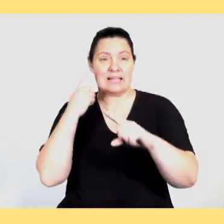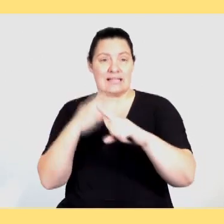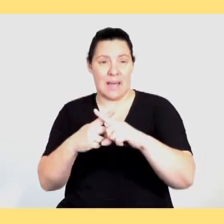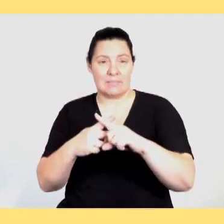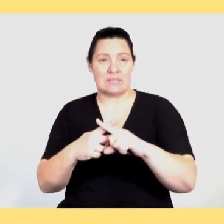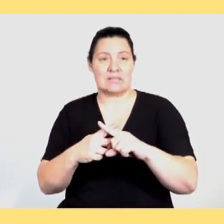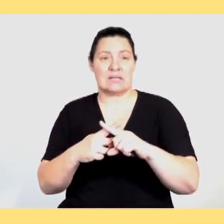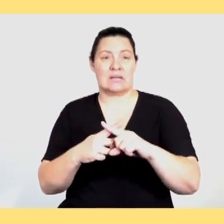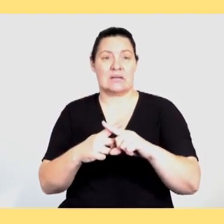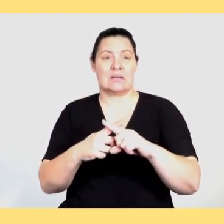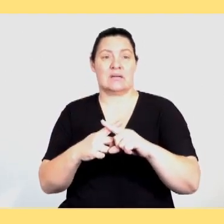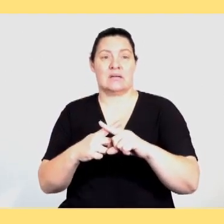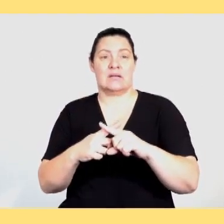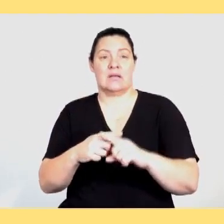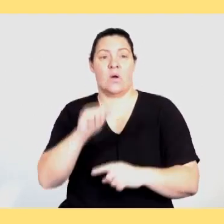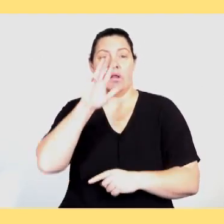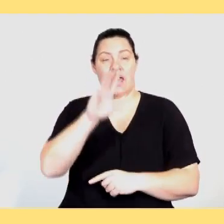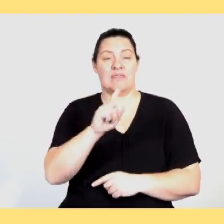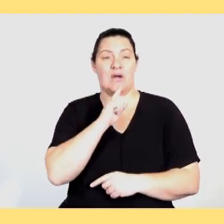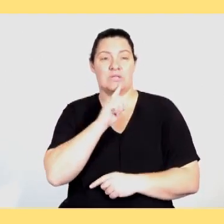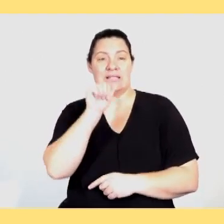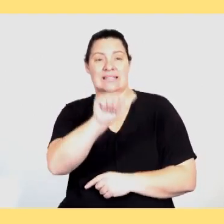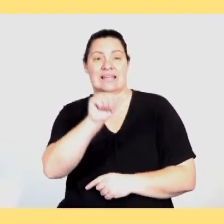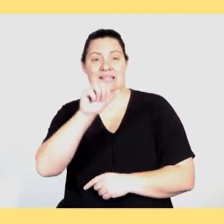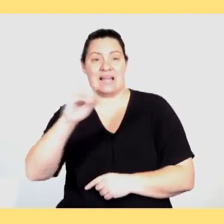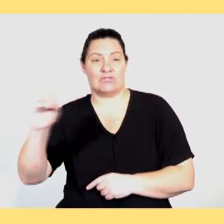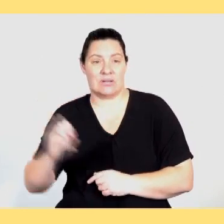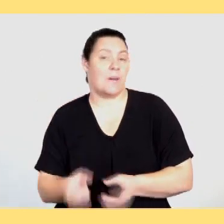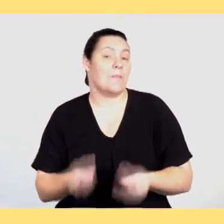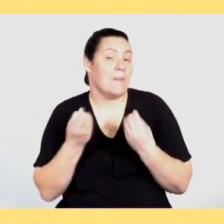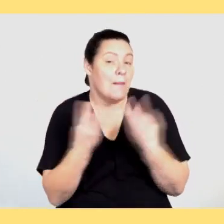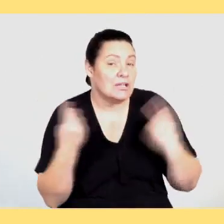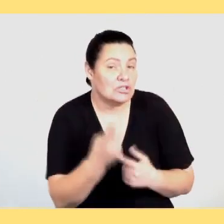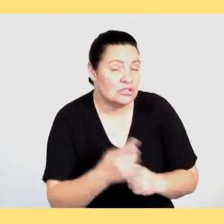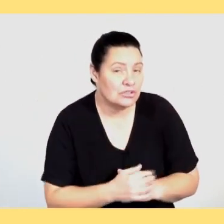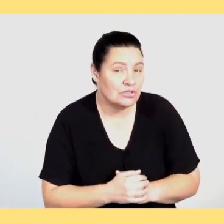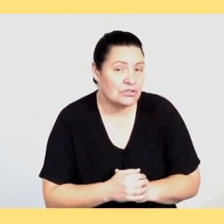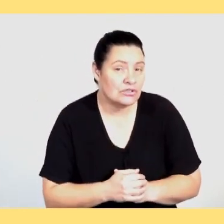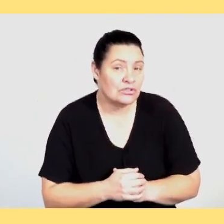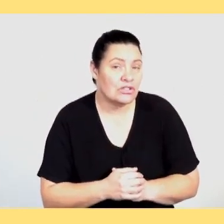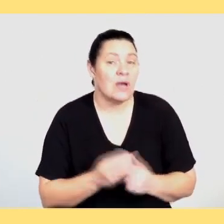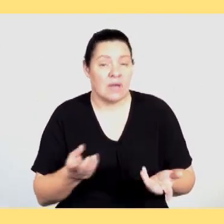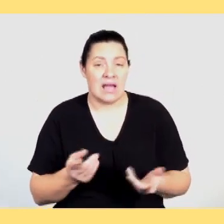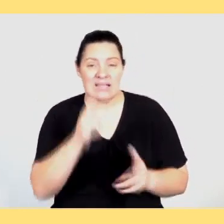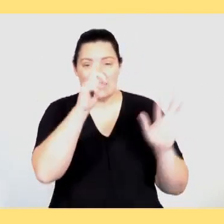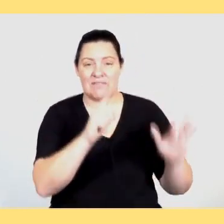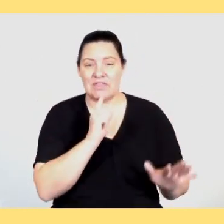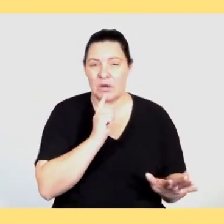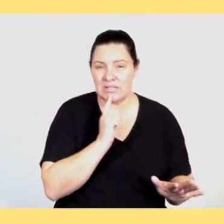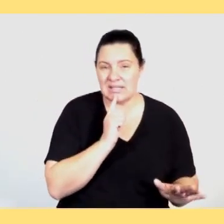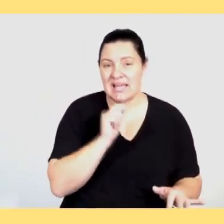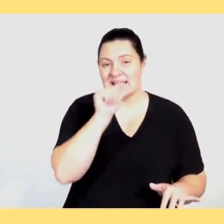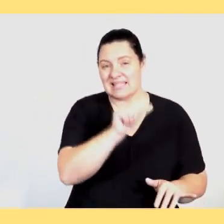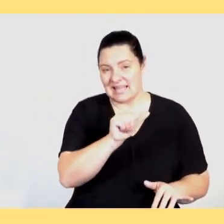by 100, and then you multiply by 9,600. How much do you get? Someone is saying, I'm getting